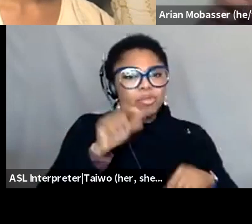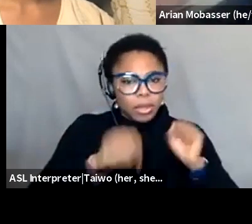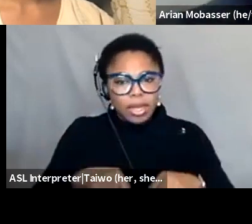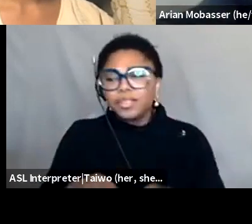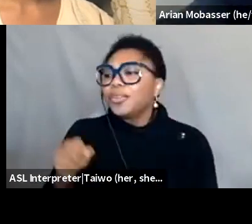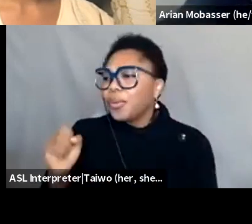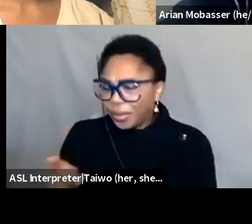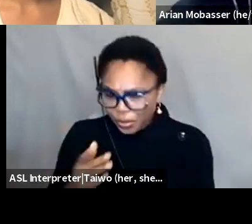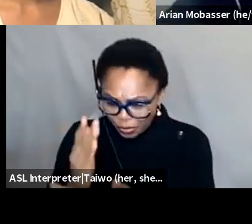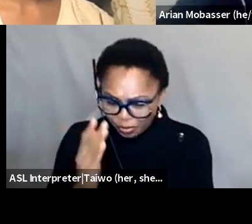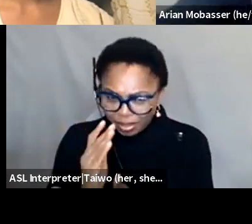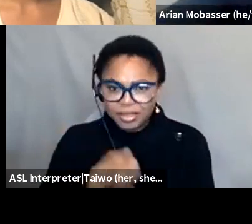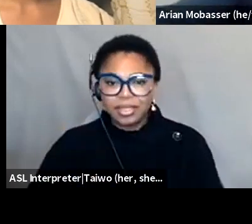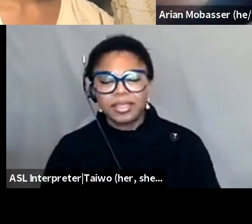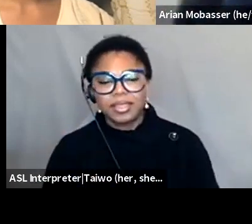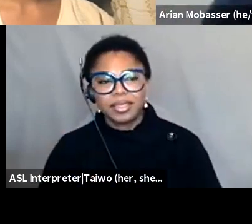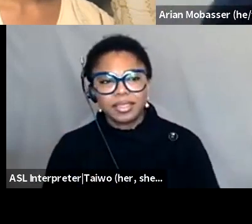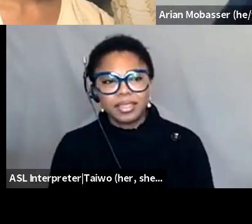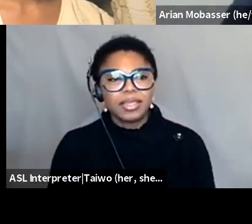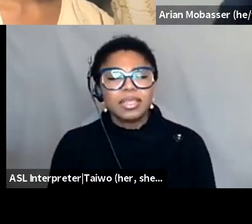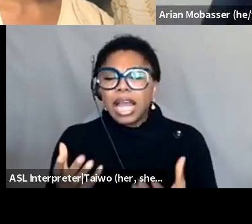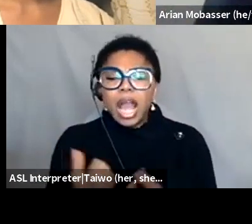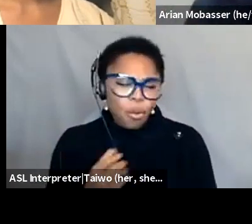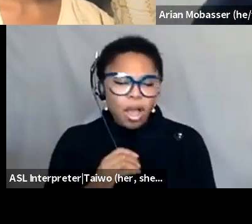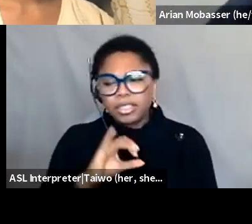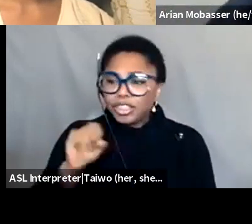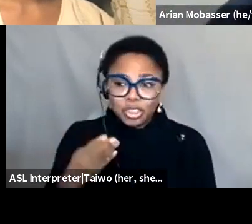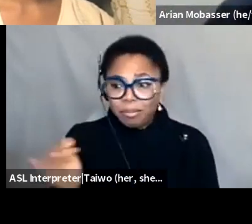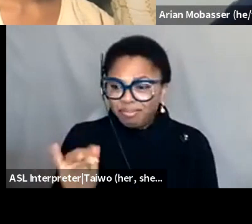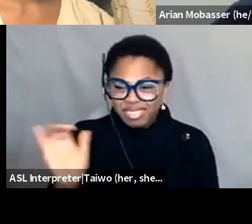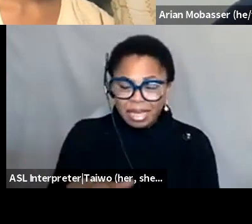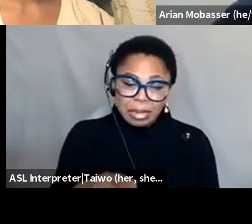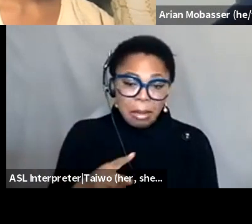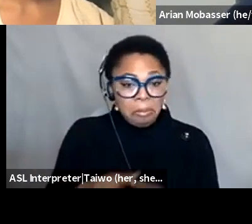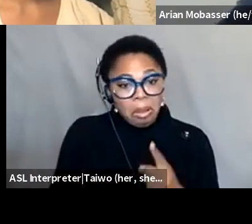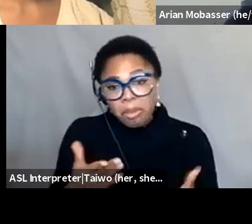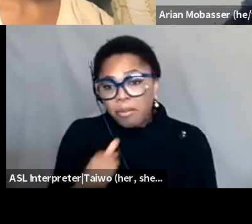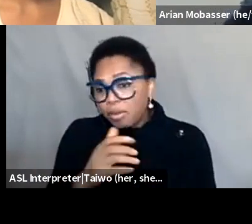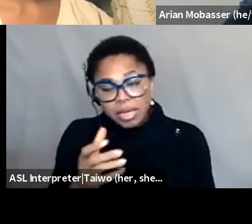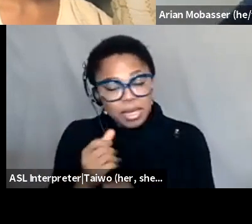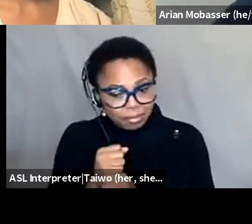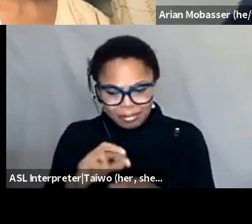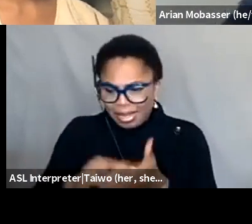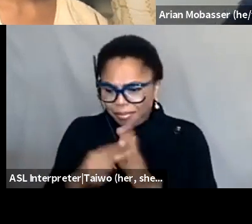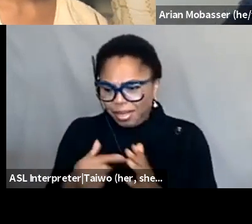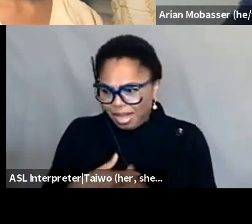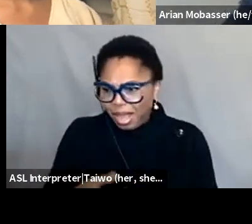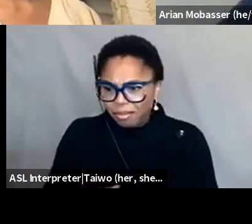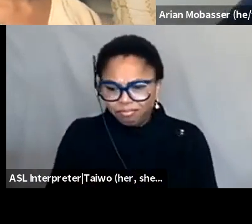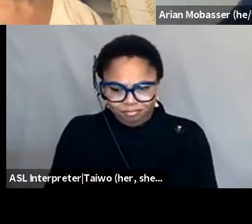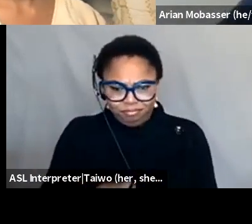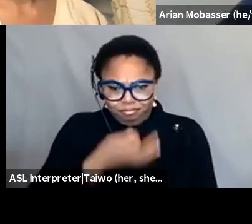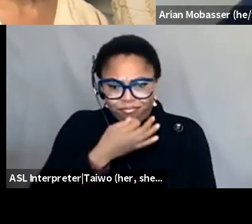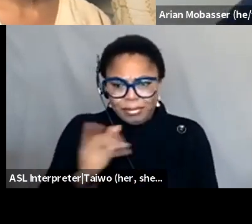All right. I want a job like that, but probably won't get one. I mean, I'm just as good of a scientist as